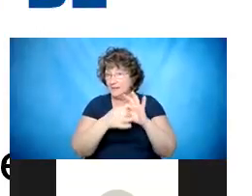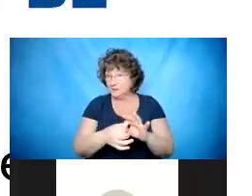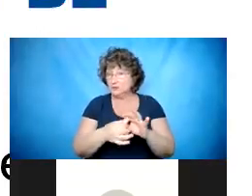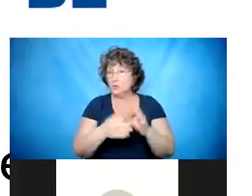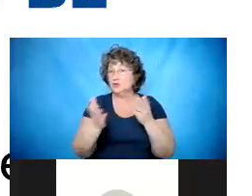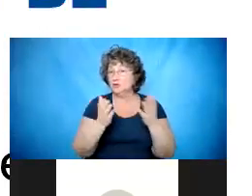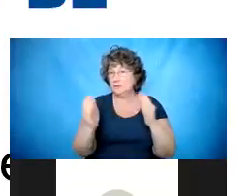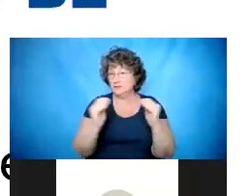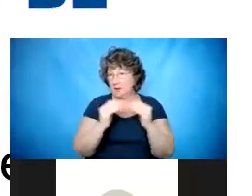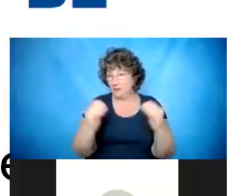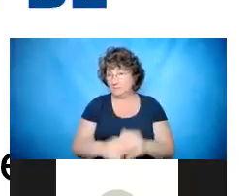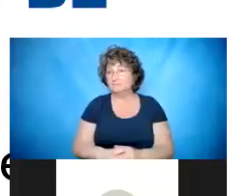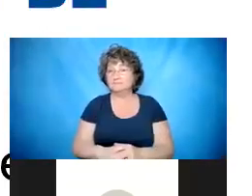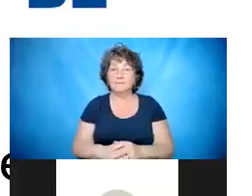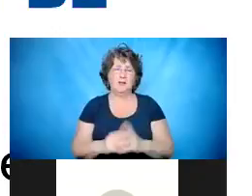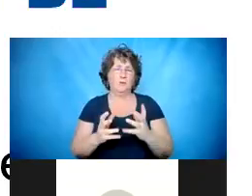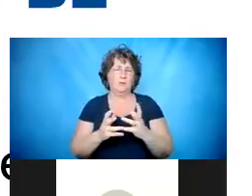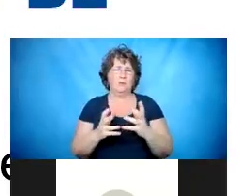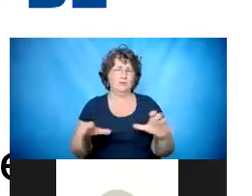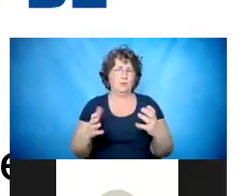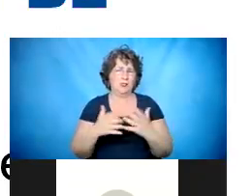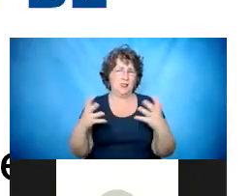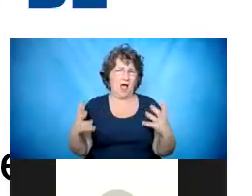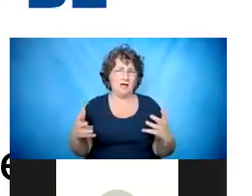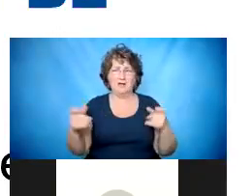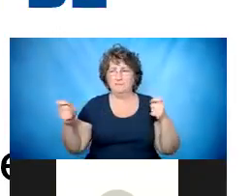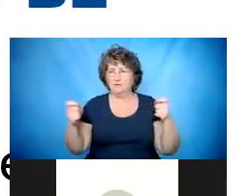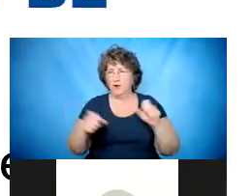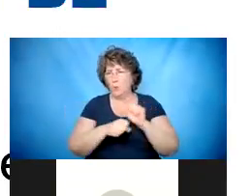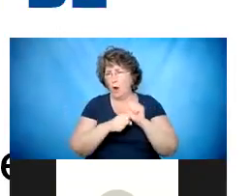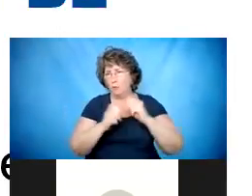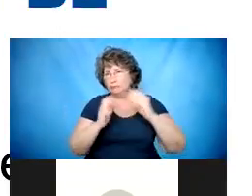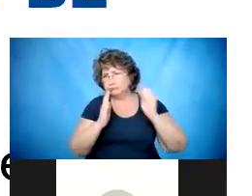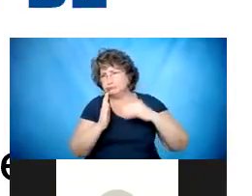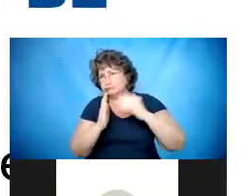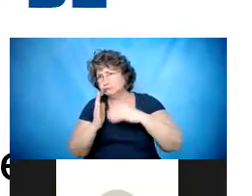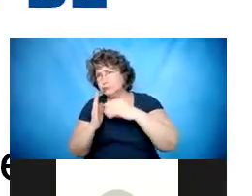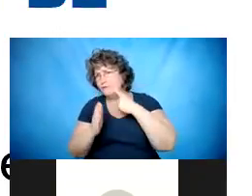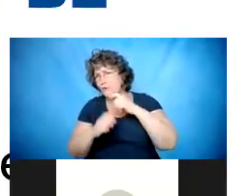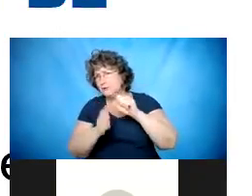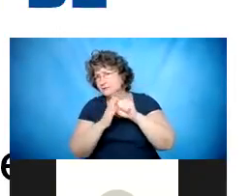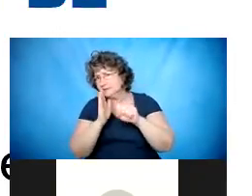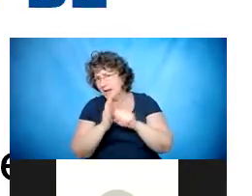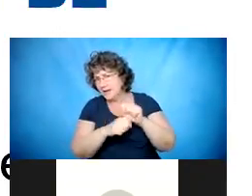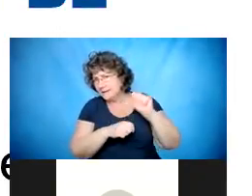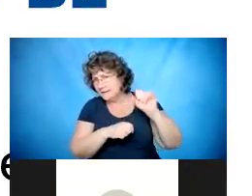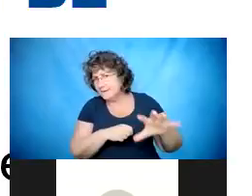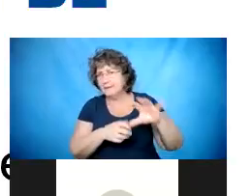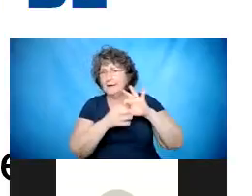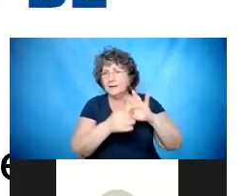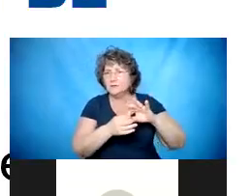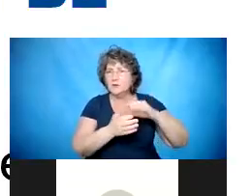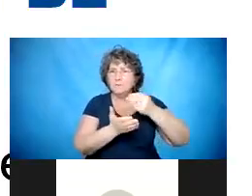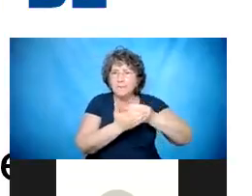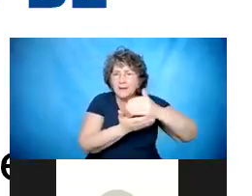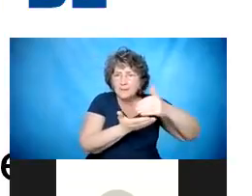lot of administrative work, like completing documentation for the state regarding budgets. We form